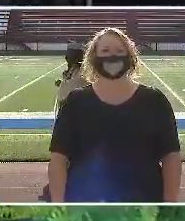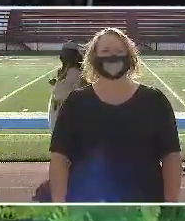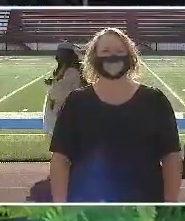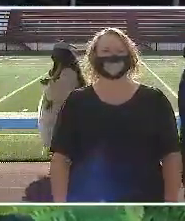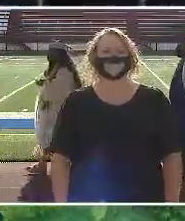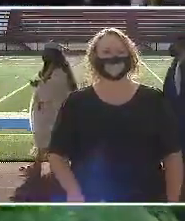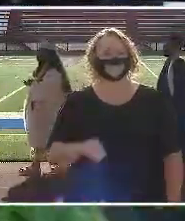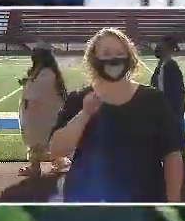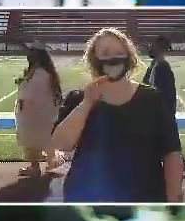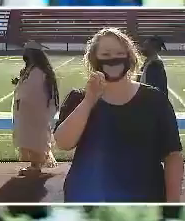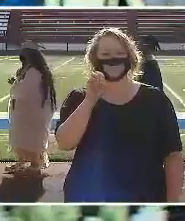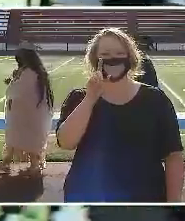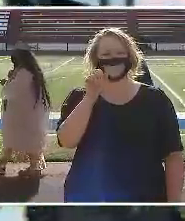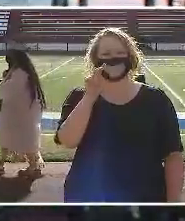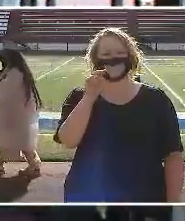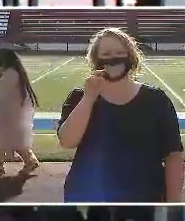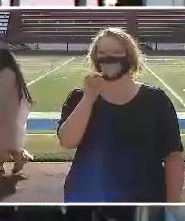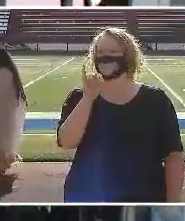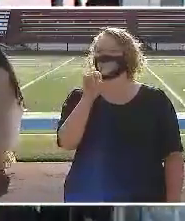Meliame Takai.